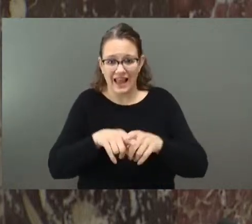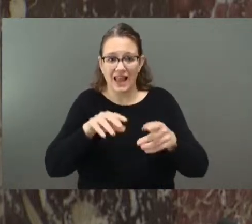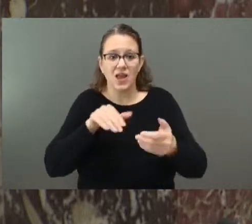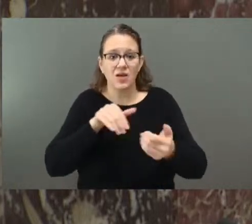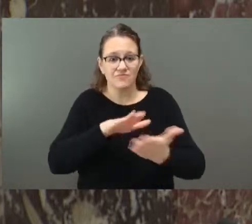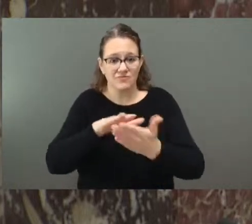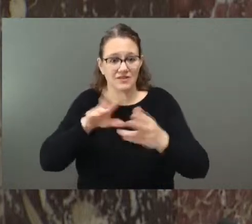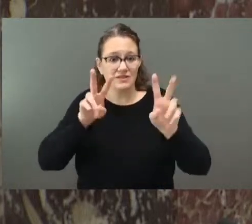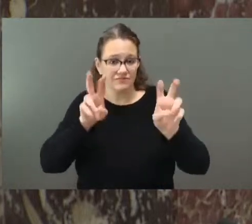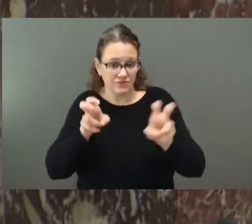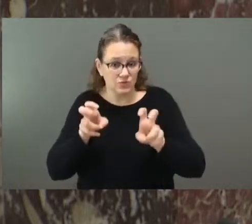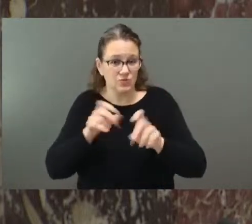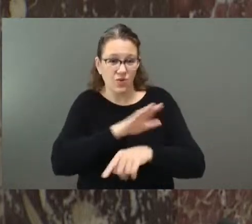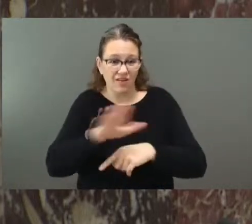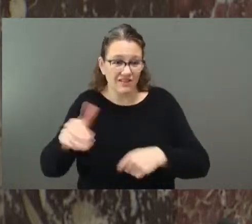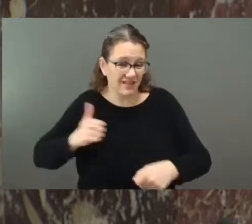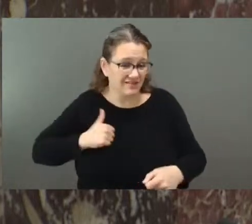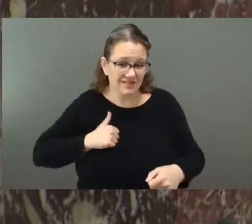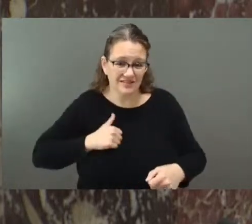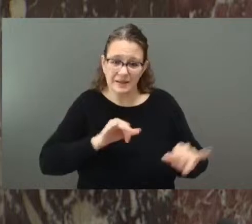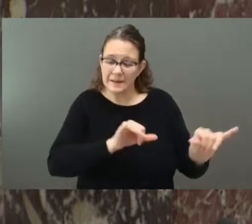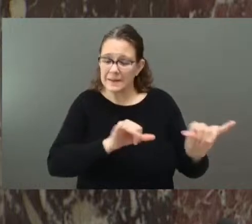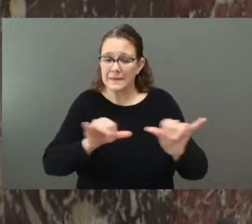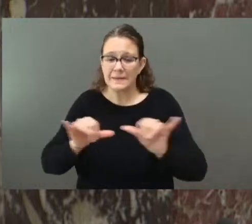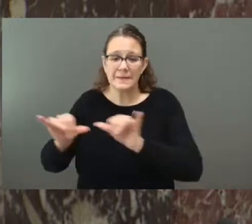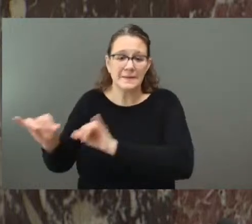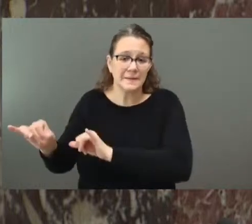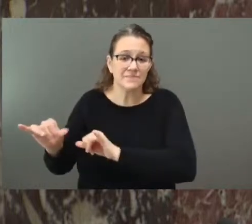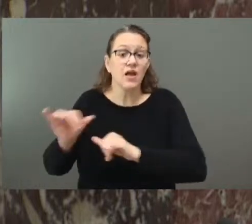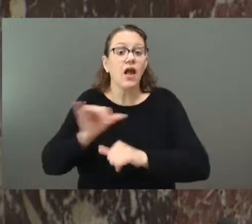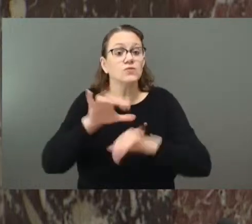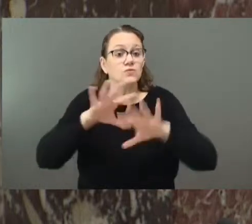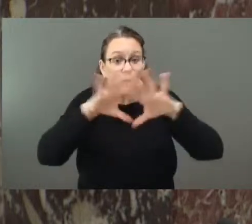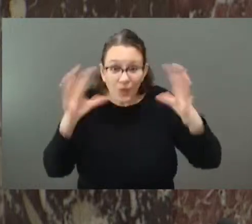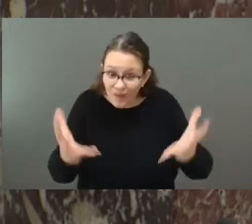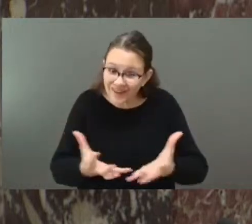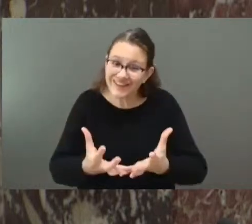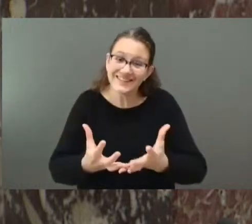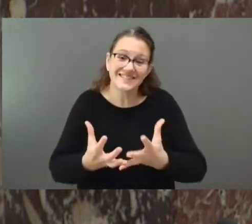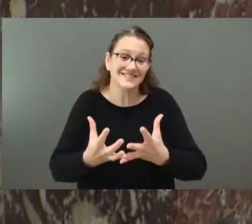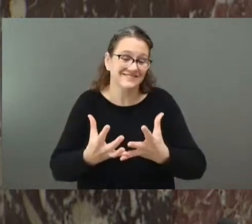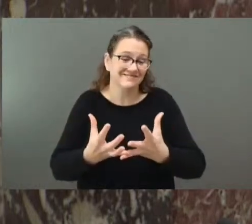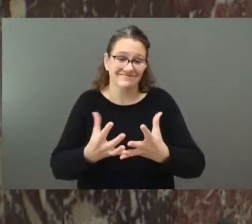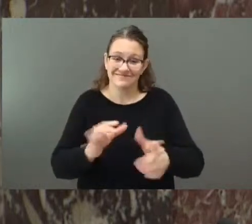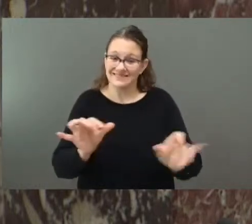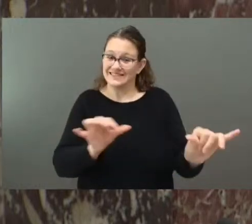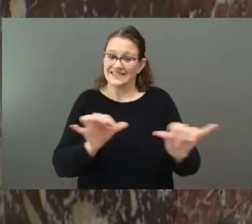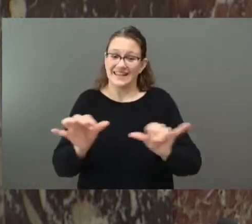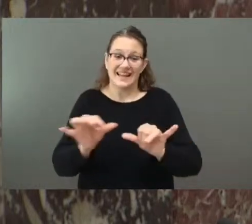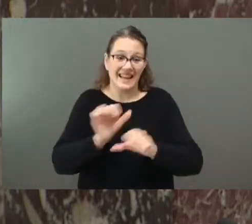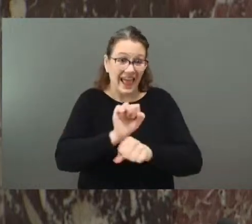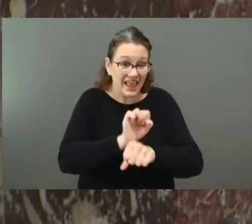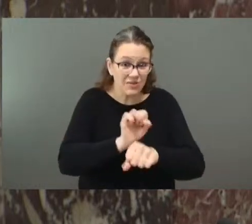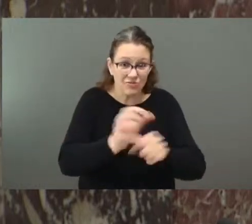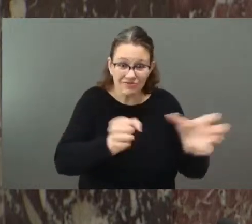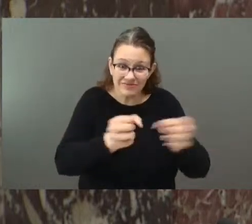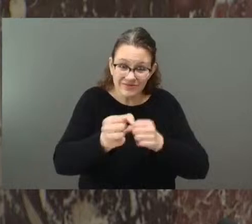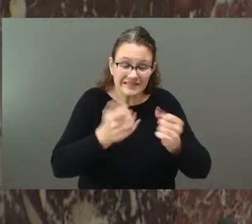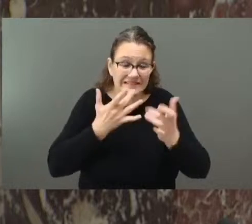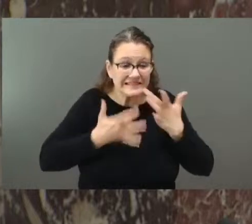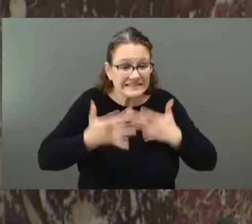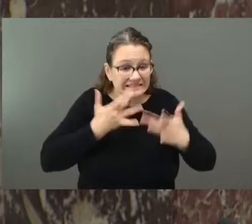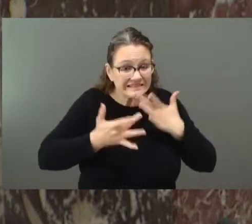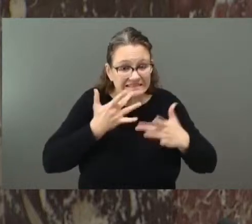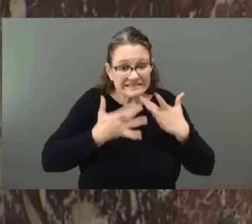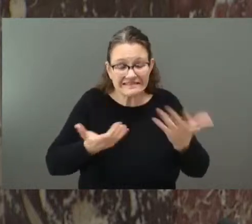Canada-wide issue, but also global issue, labor shortage that we are facing. But we are working with all our